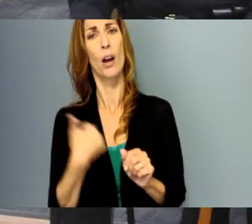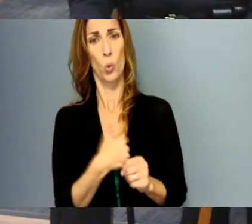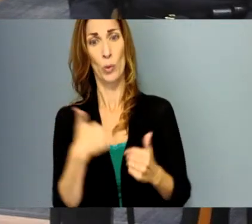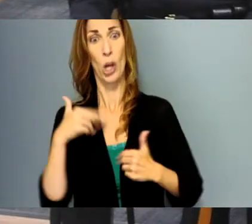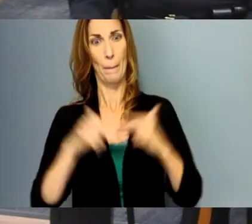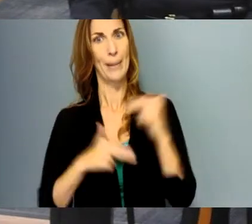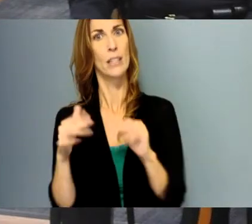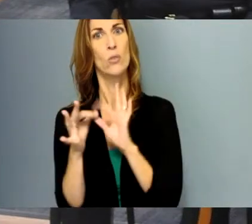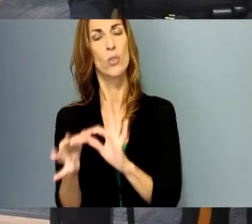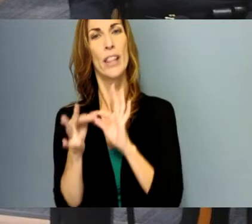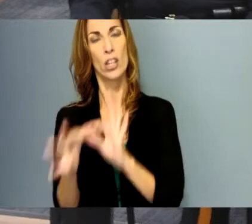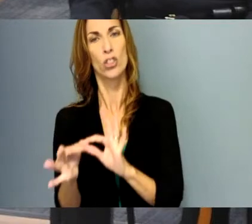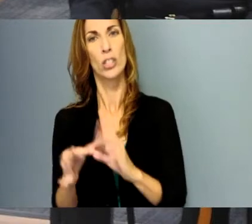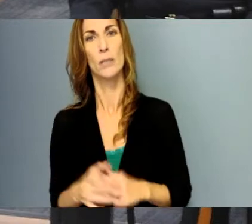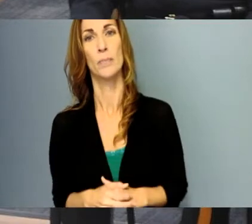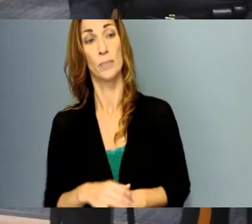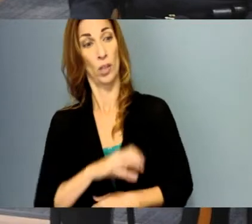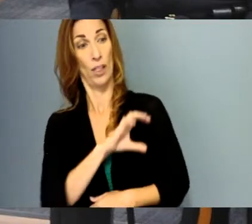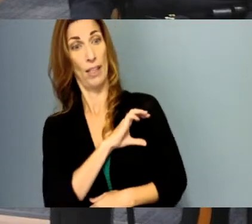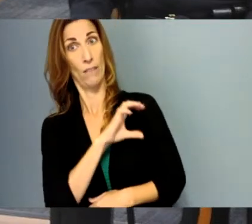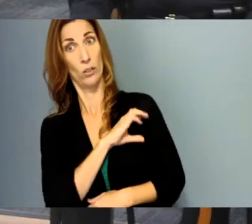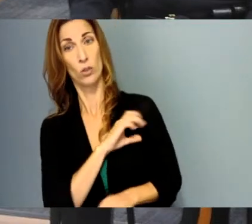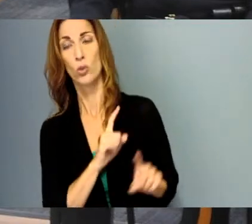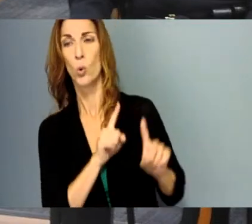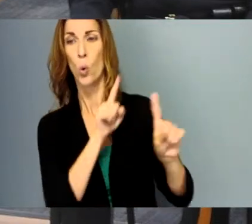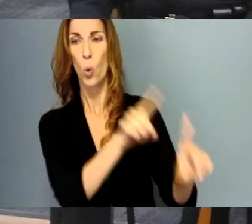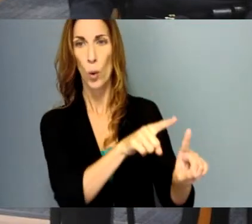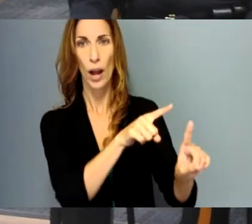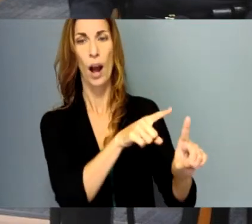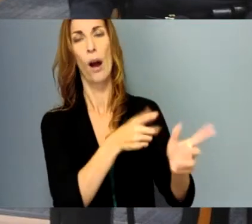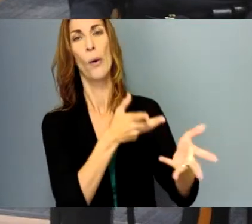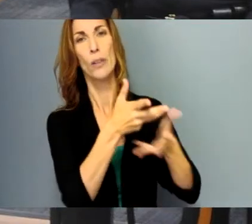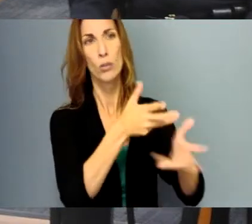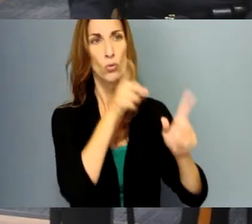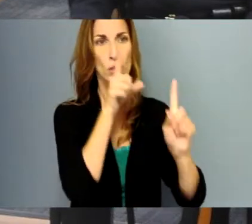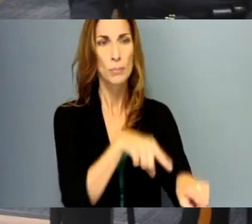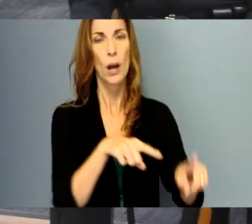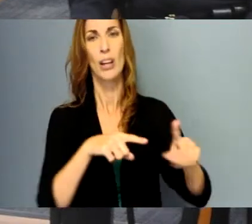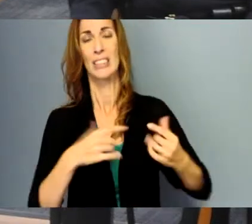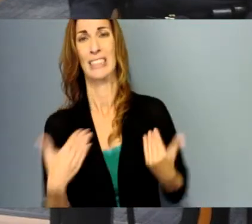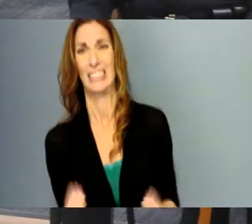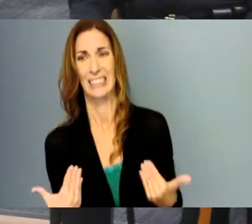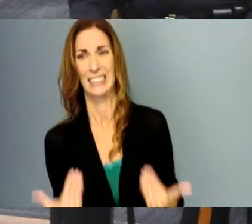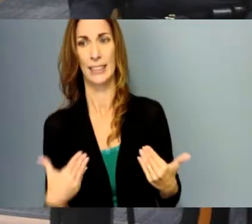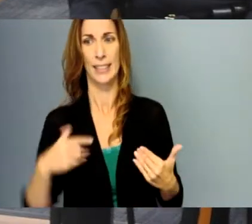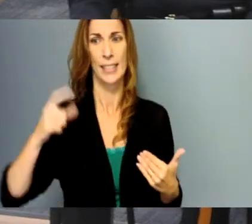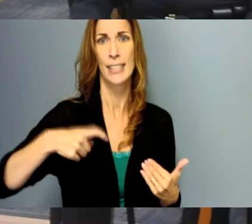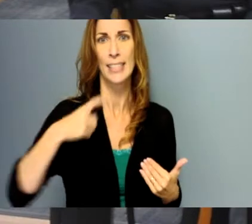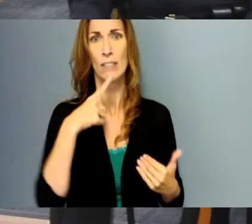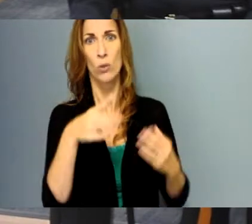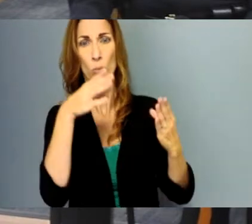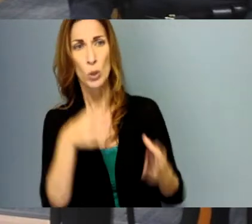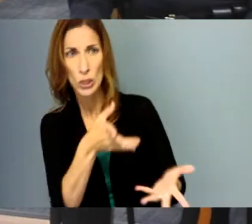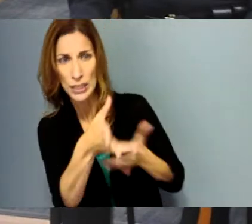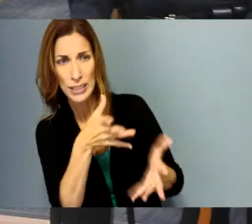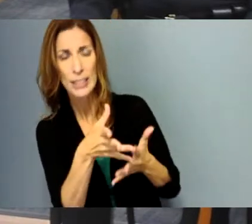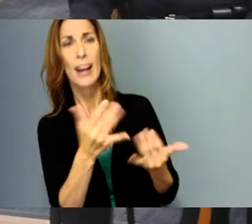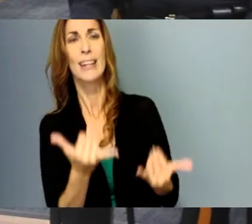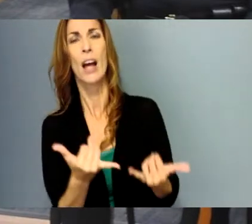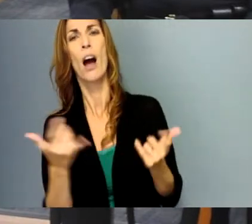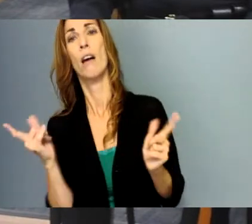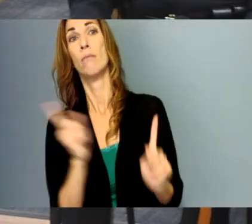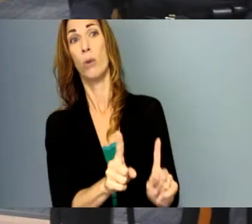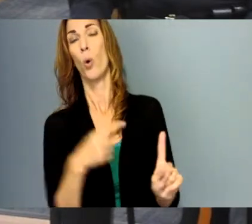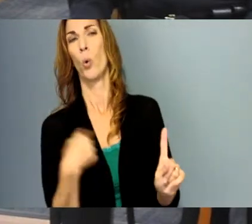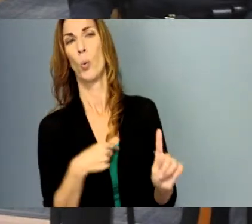relationships. While law enforcement officers are going out and they're, responding to immediate need of the individual, we're staying